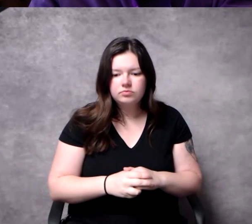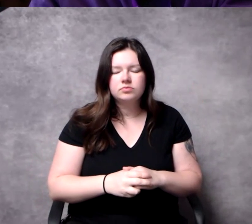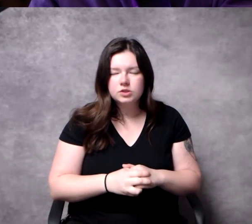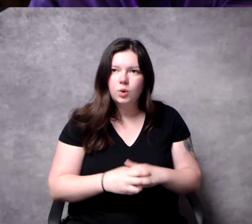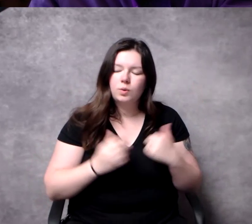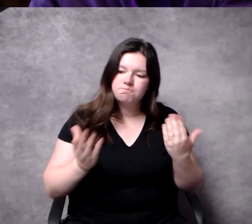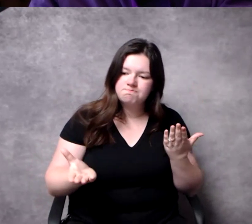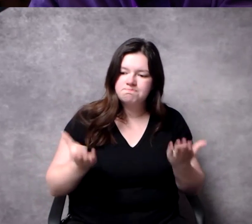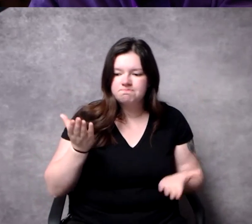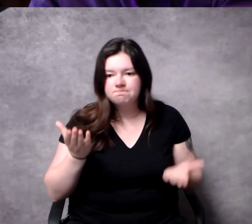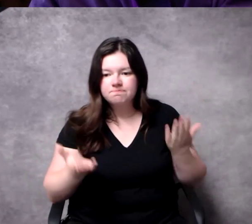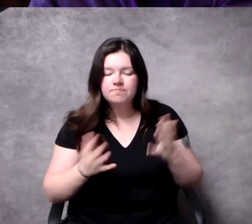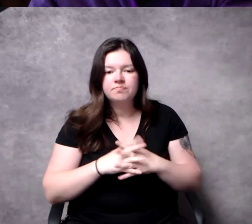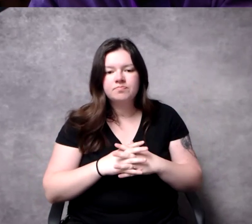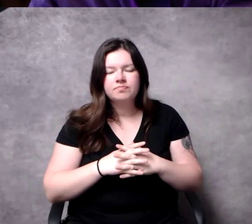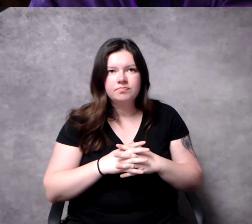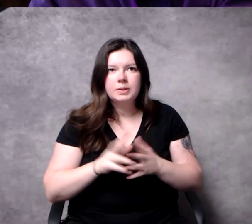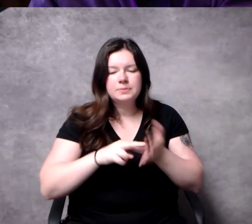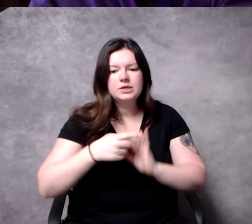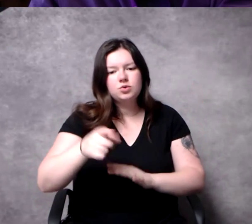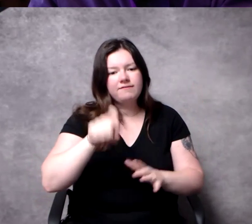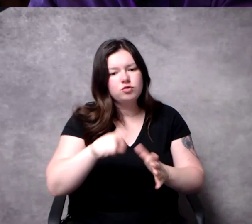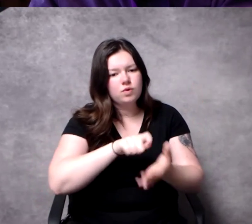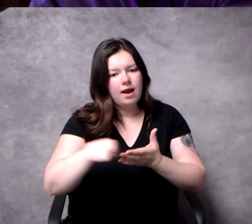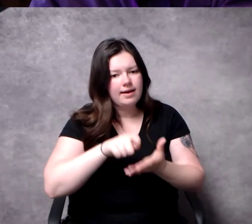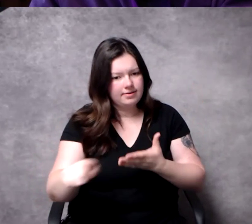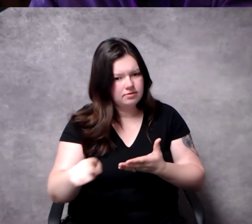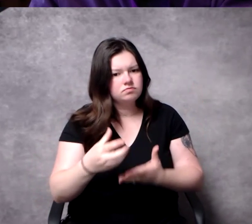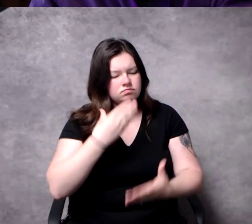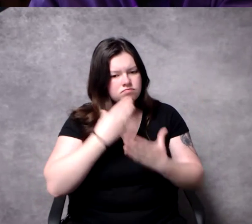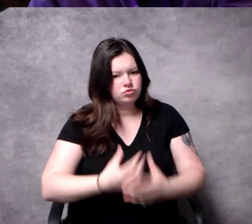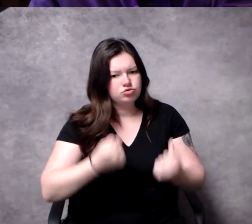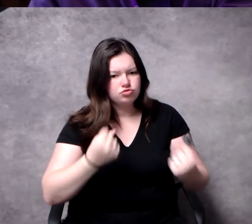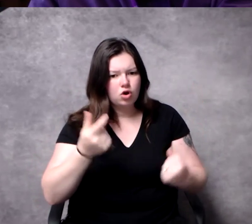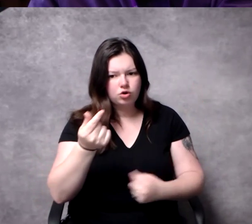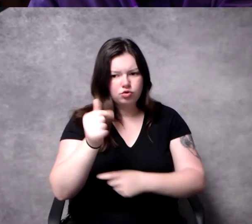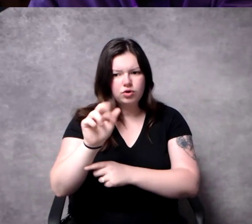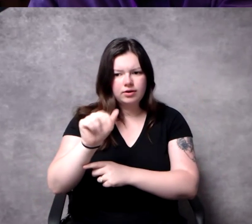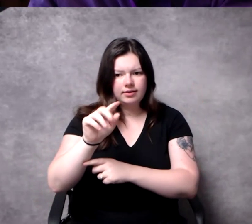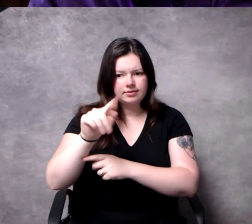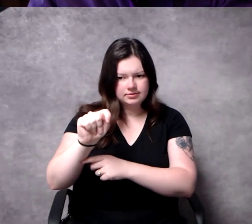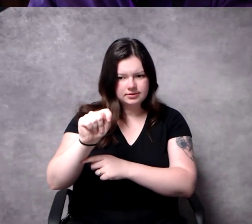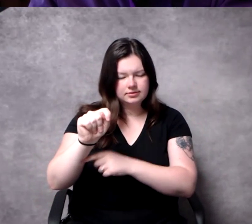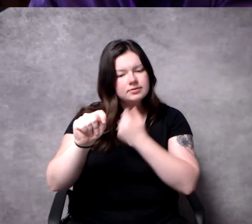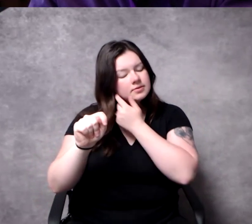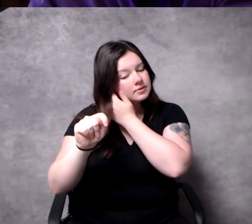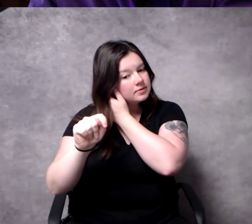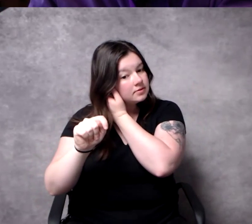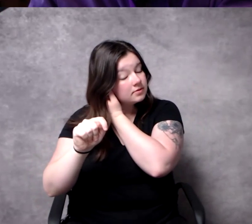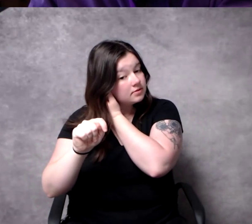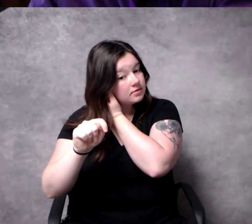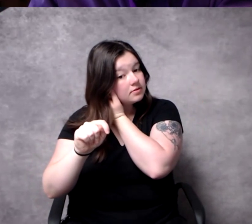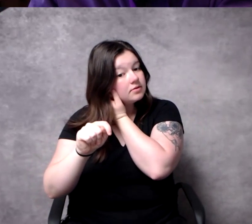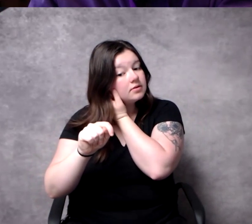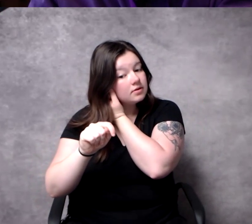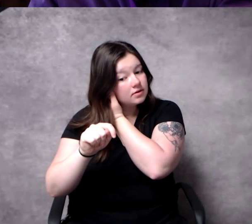know, have to write a really, you know, a very well-written grant is important. If you have some feasibility